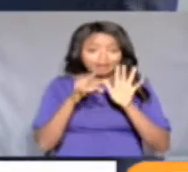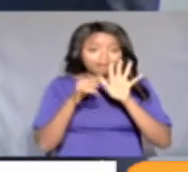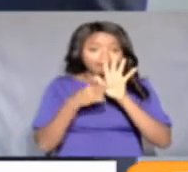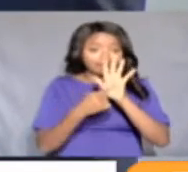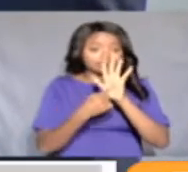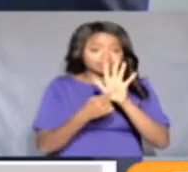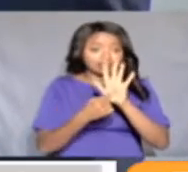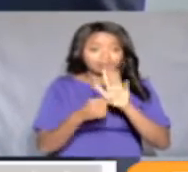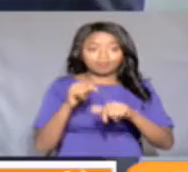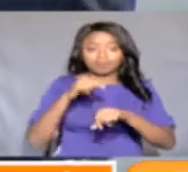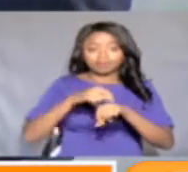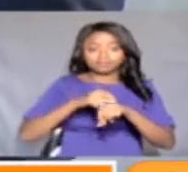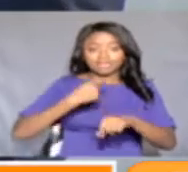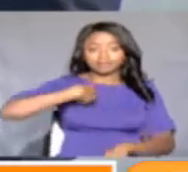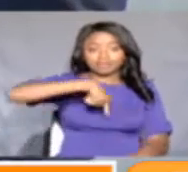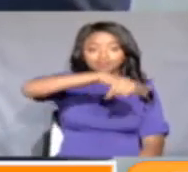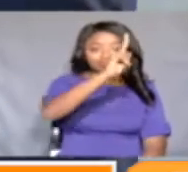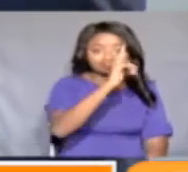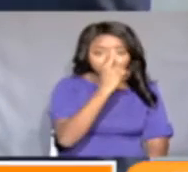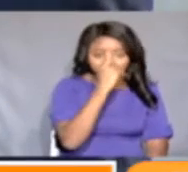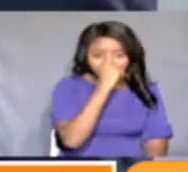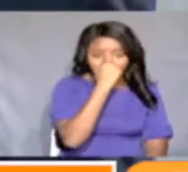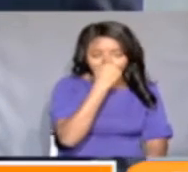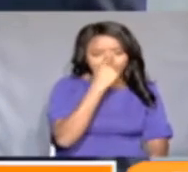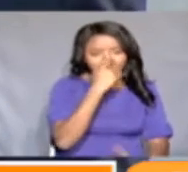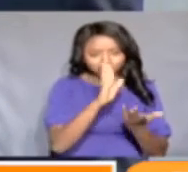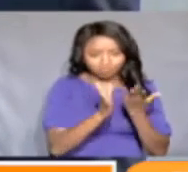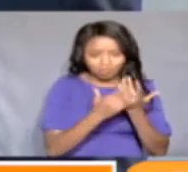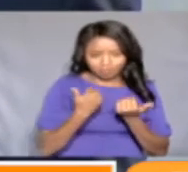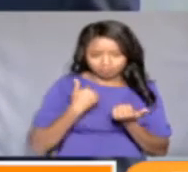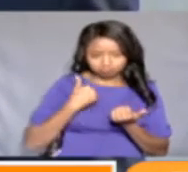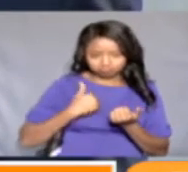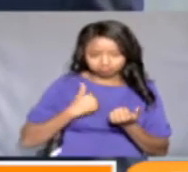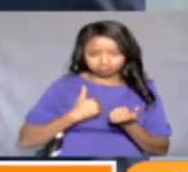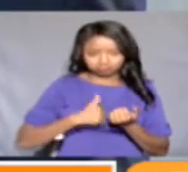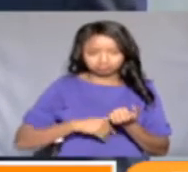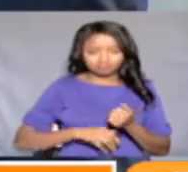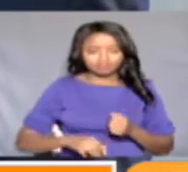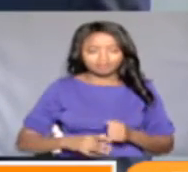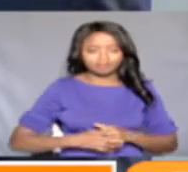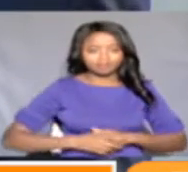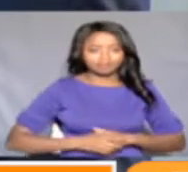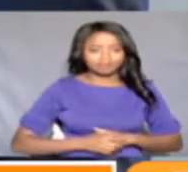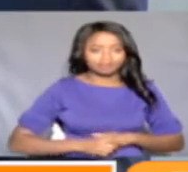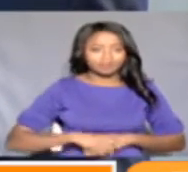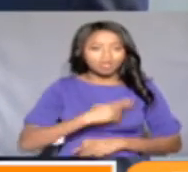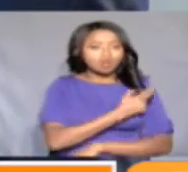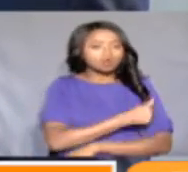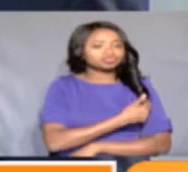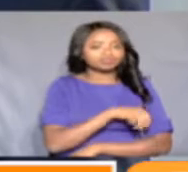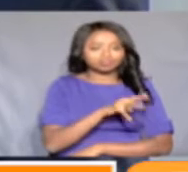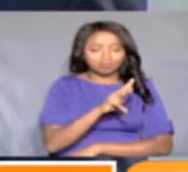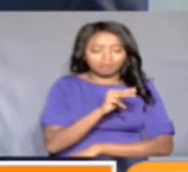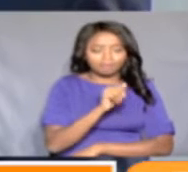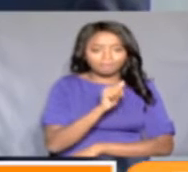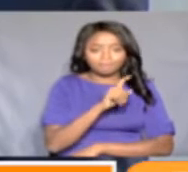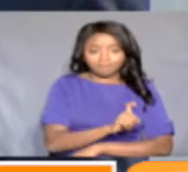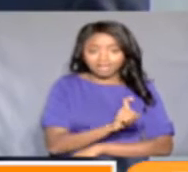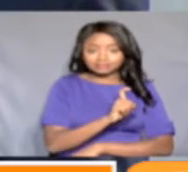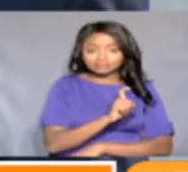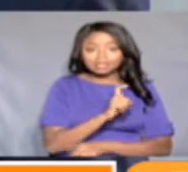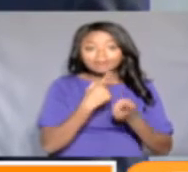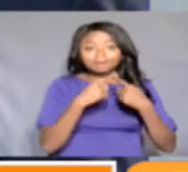for surgery, do some surgery, I was invited a bit at Max Hospital. Their pharmacy also